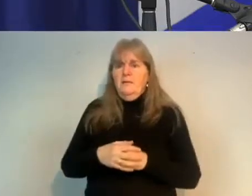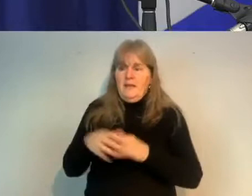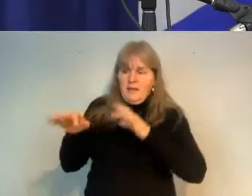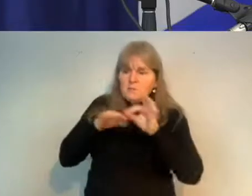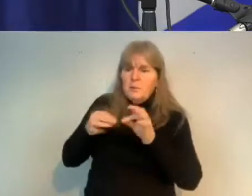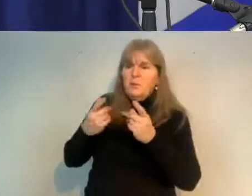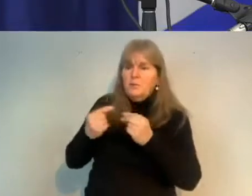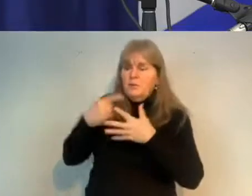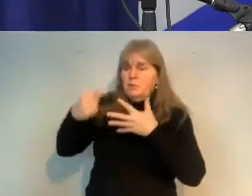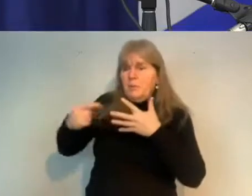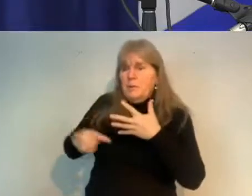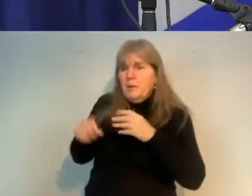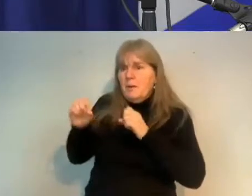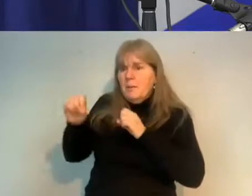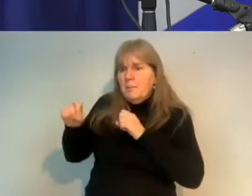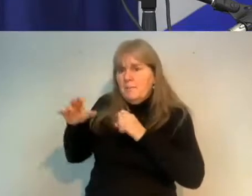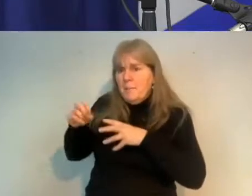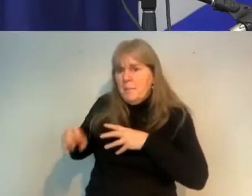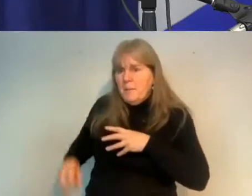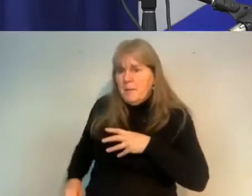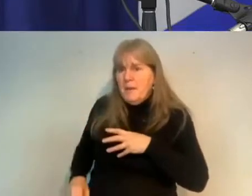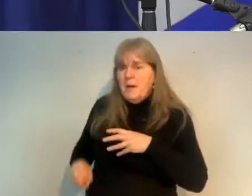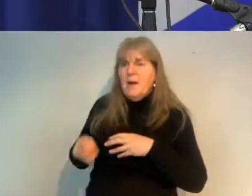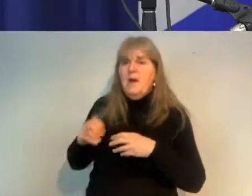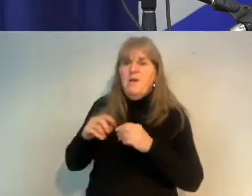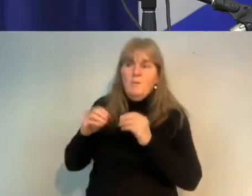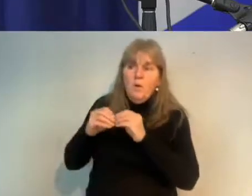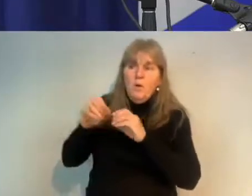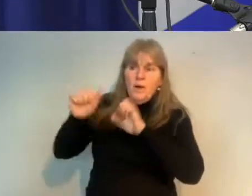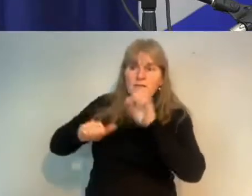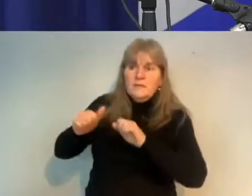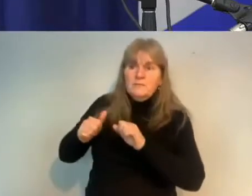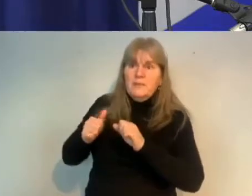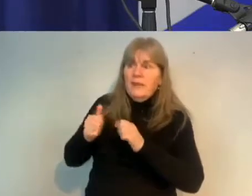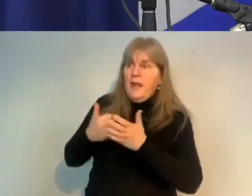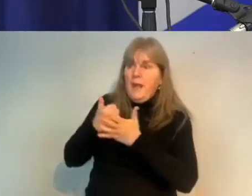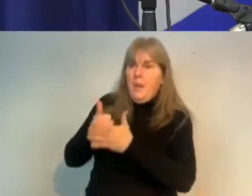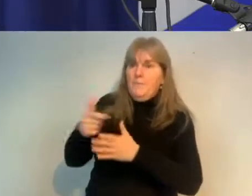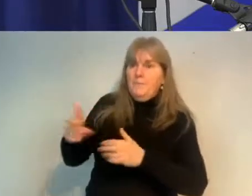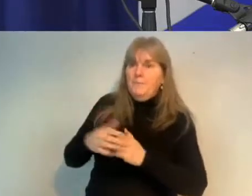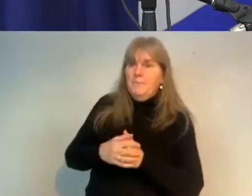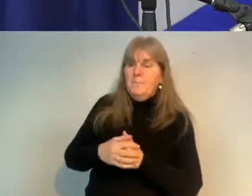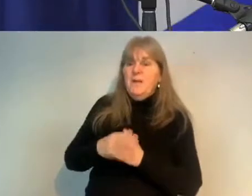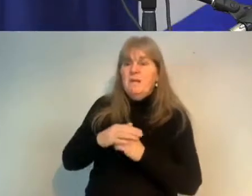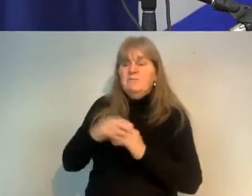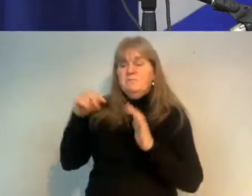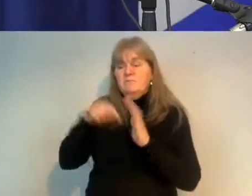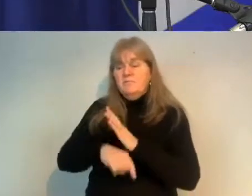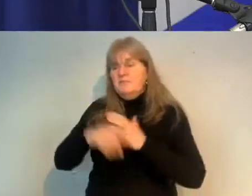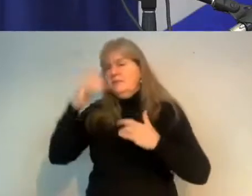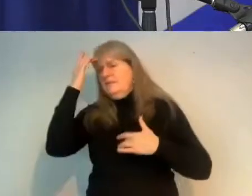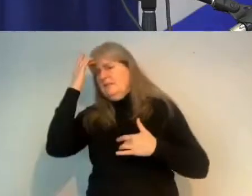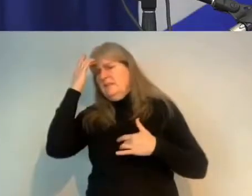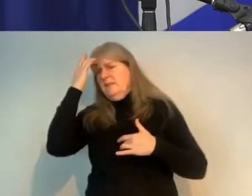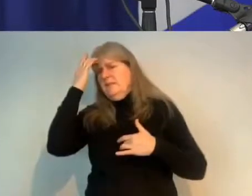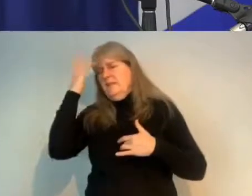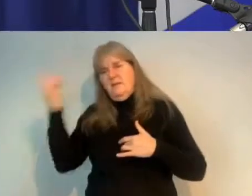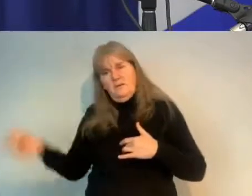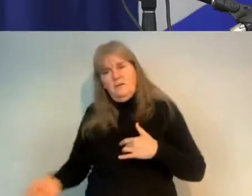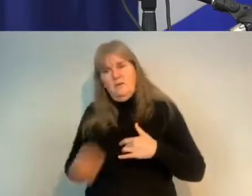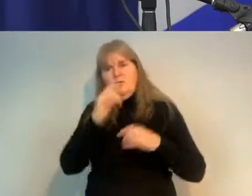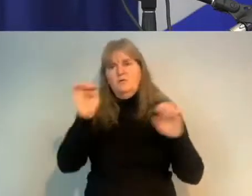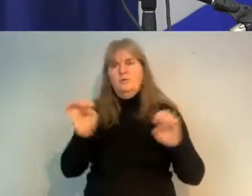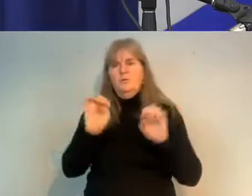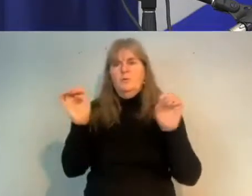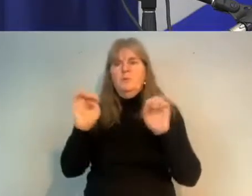whether you need any further assessment. If you get really sick, you need to go to the emergency department. The